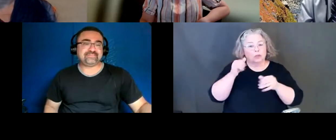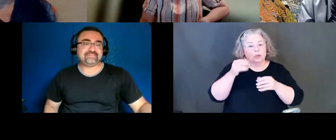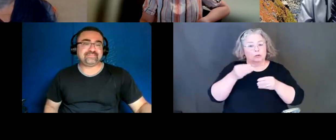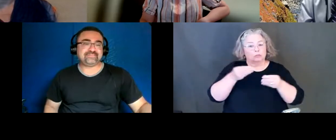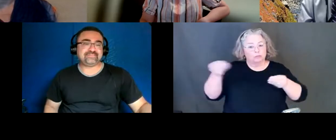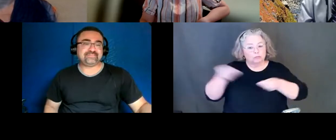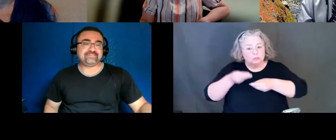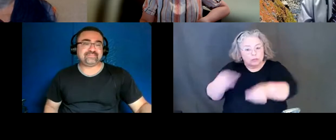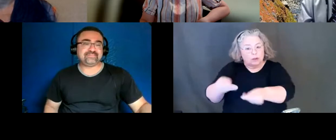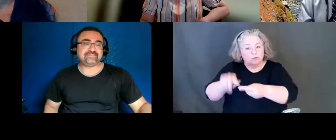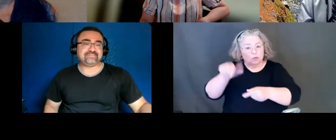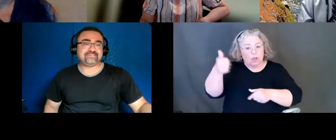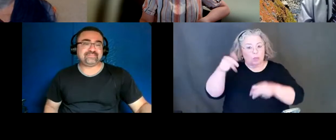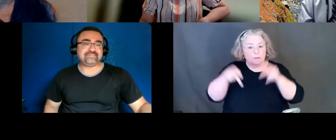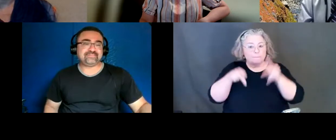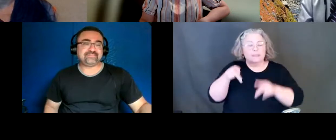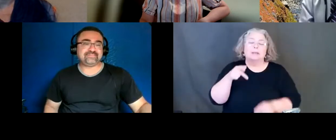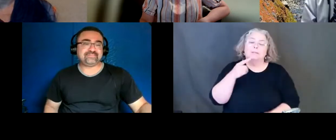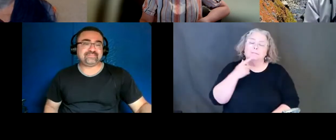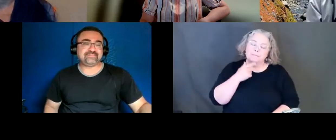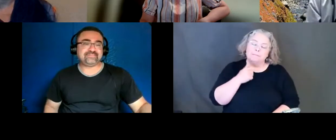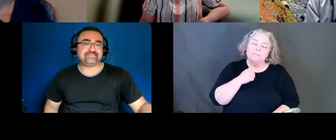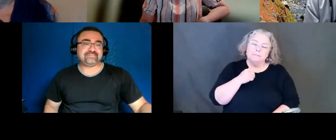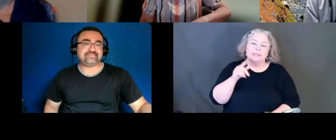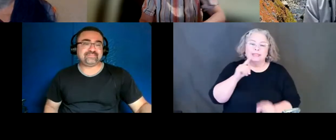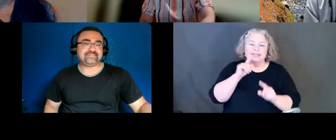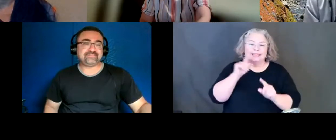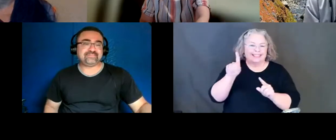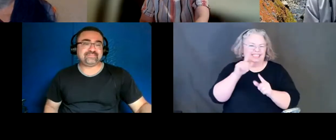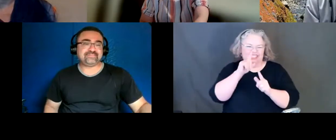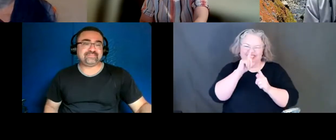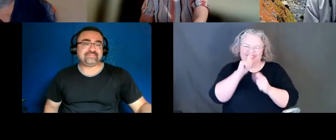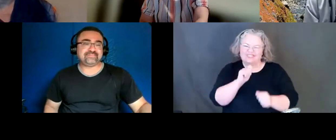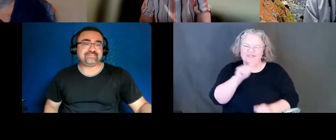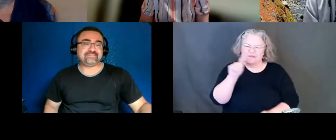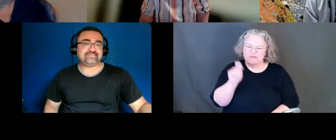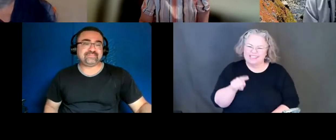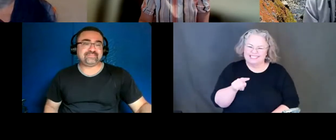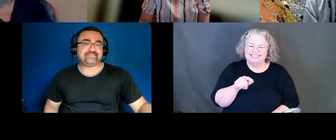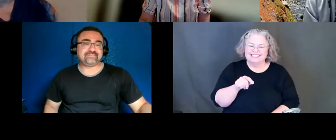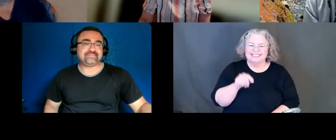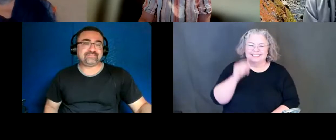people? Yeah, so that's an interesting question.